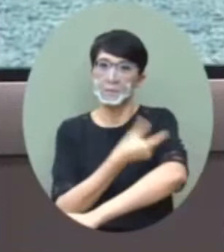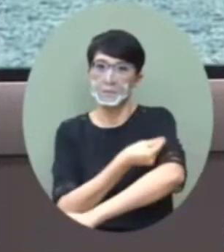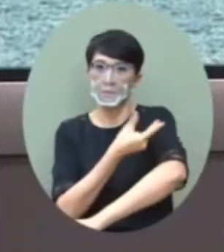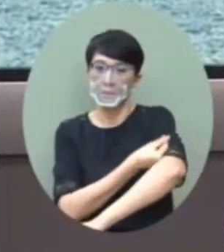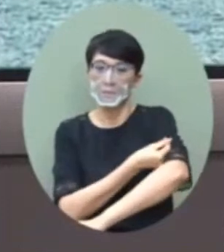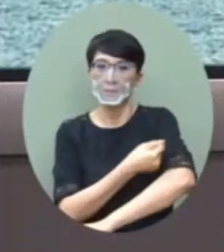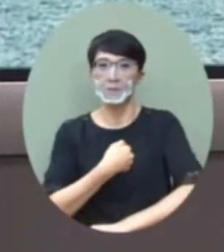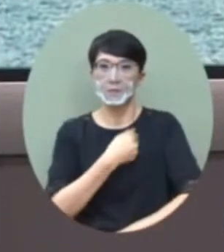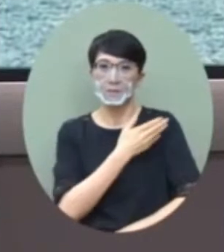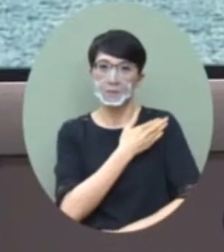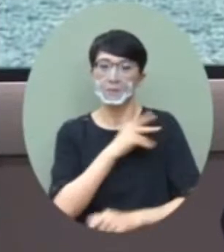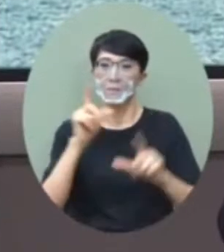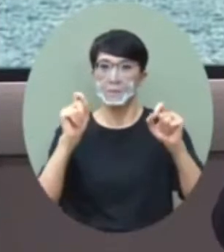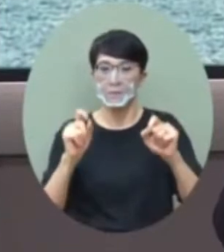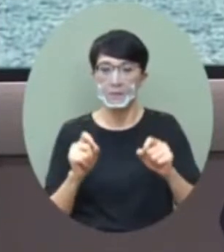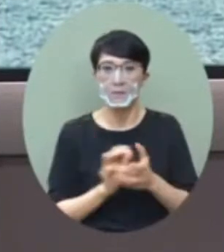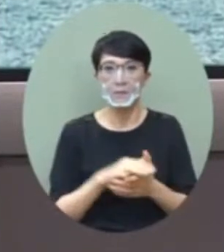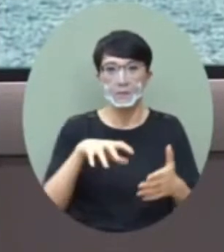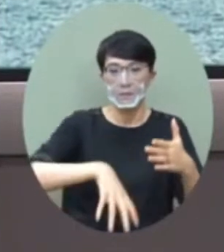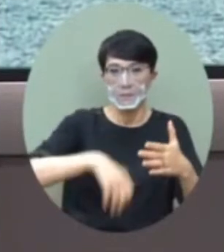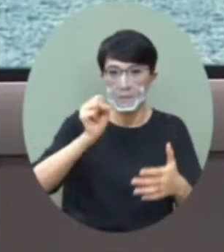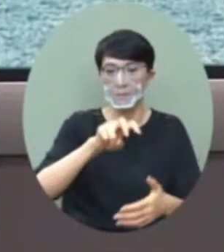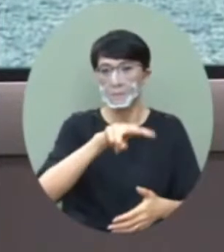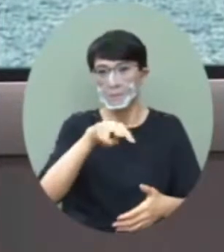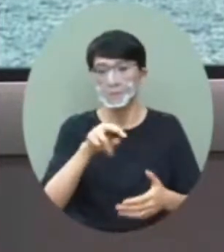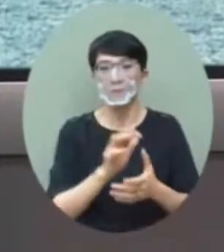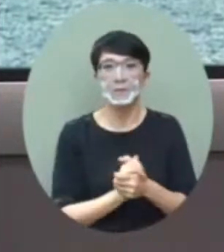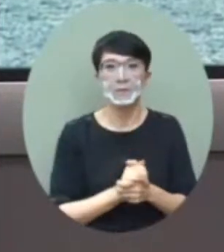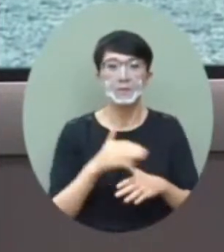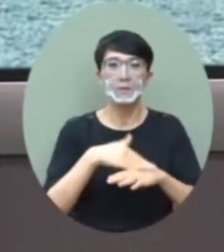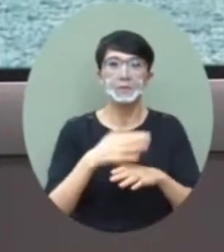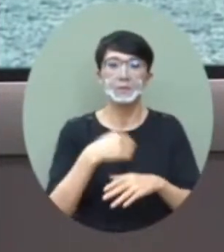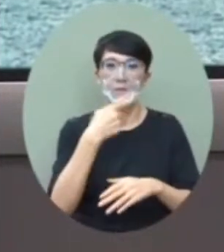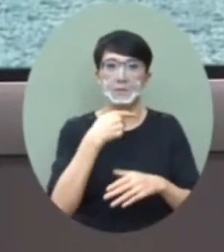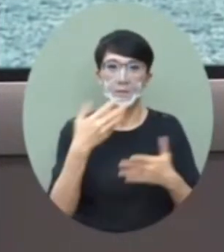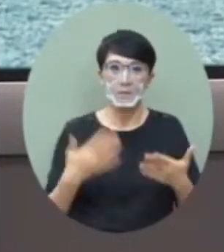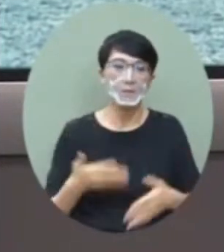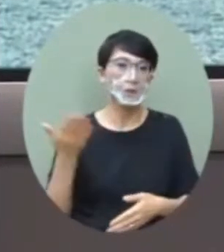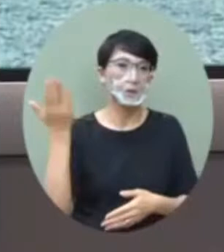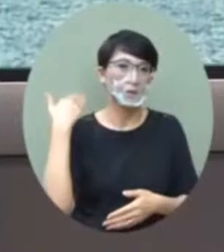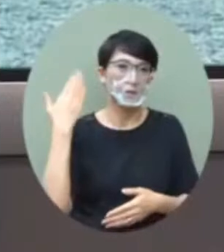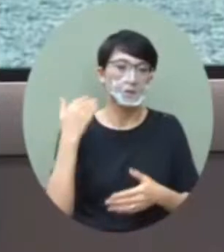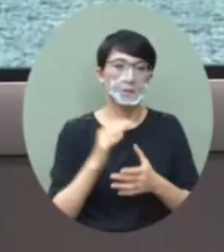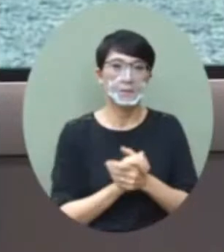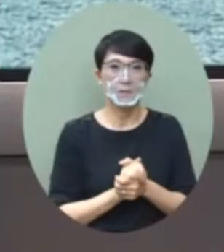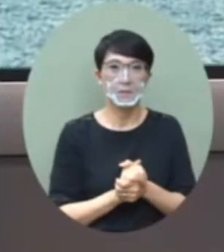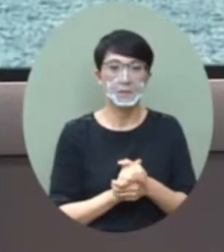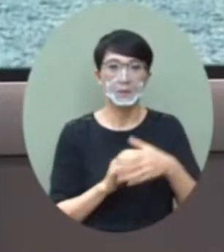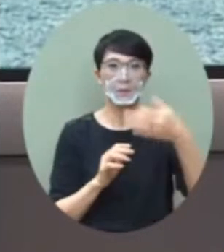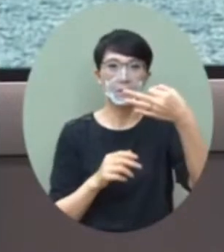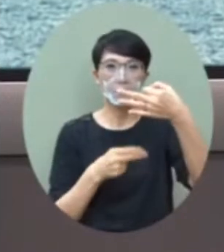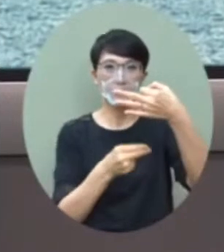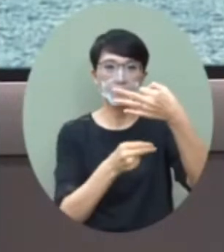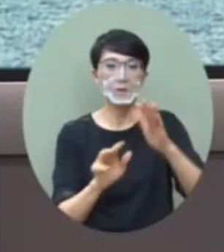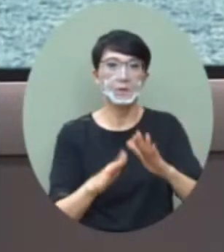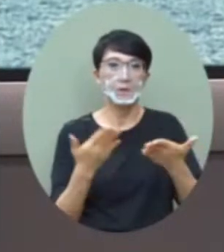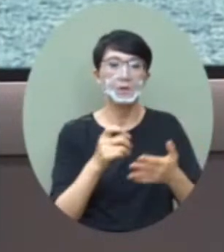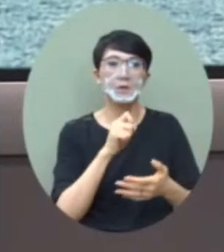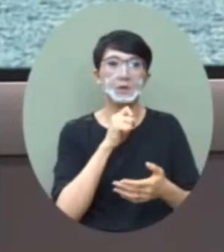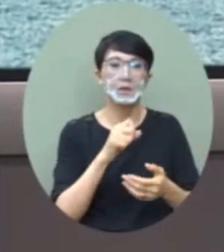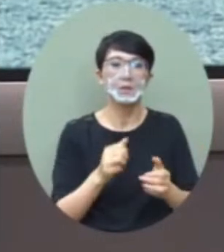tested negative. Though they gave us a RAT positive report, we